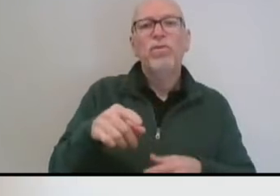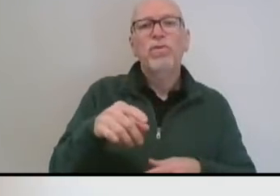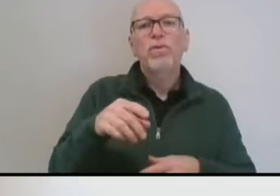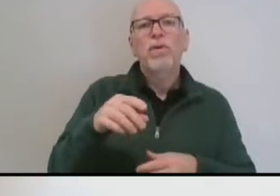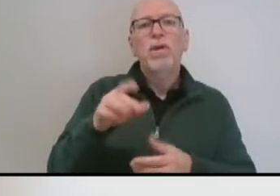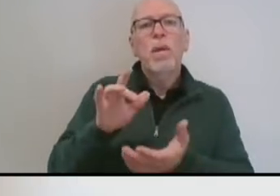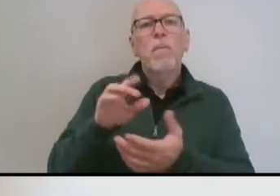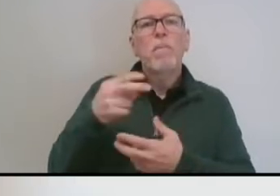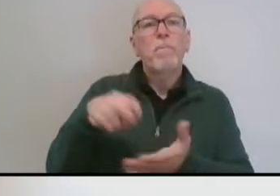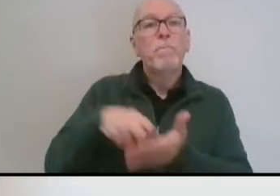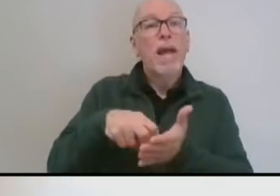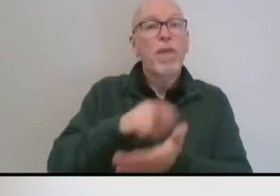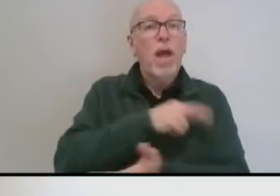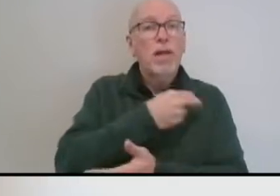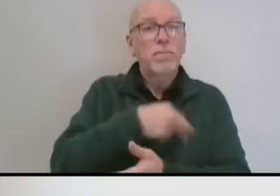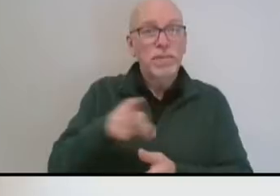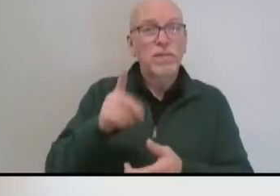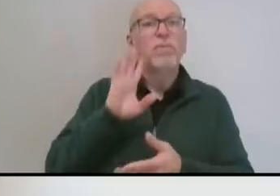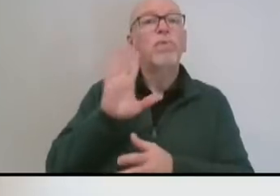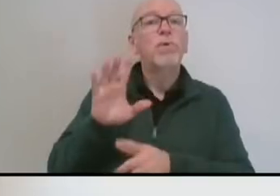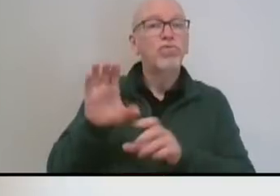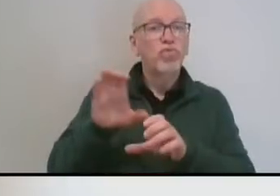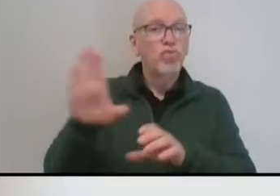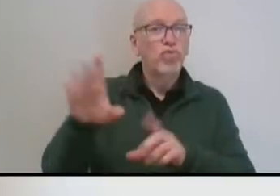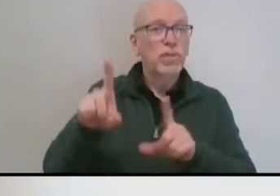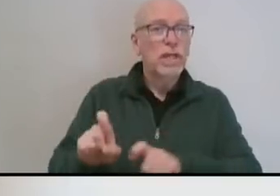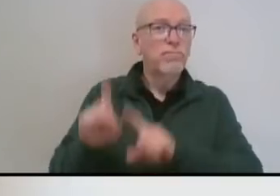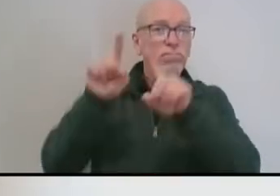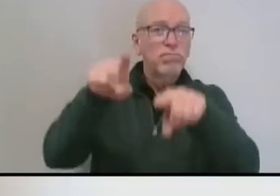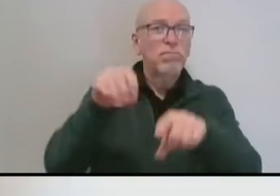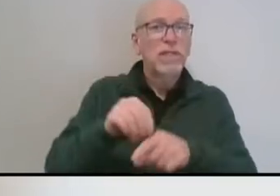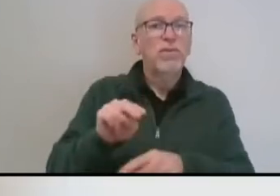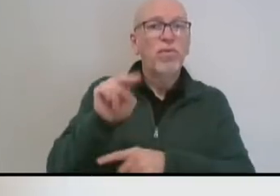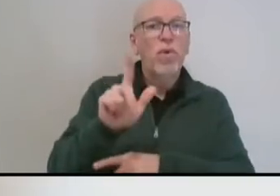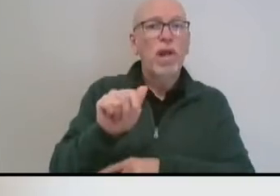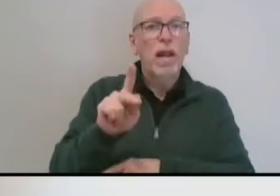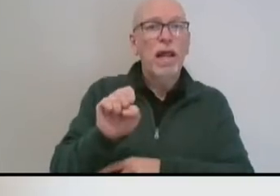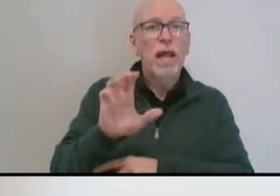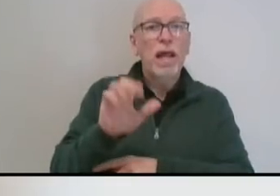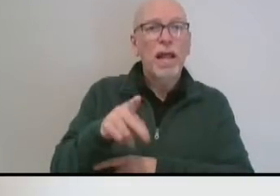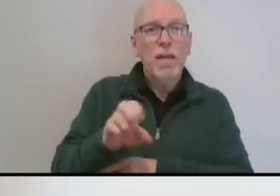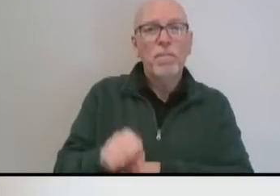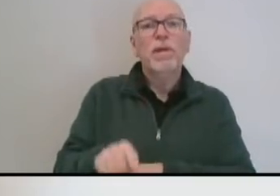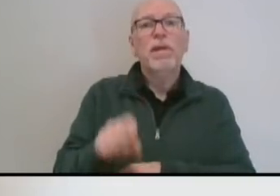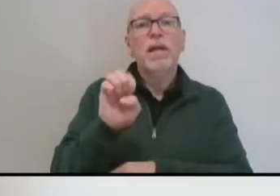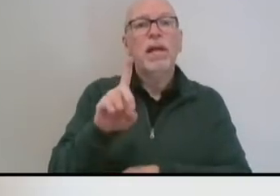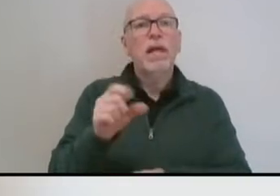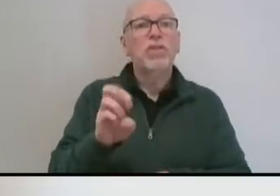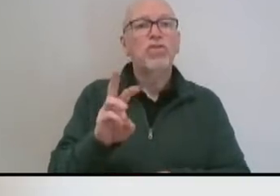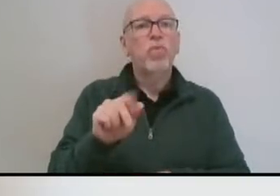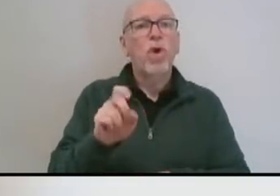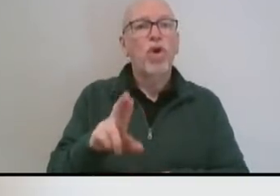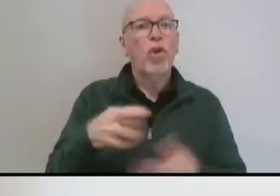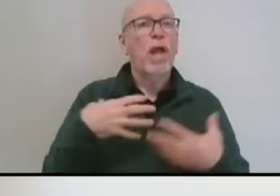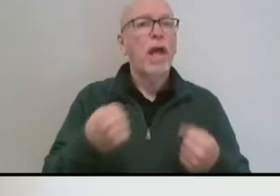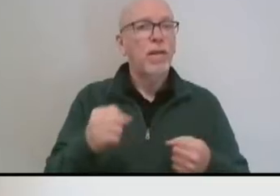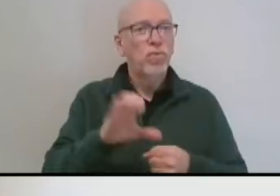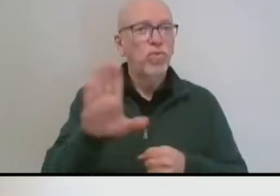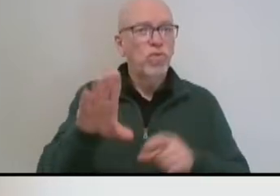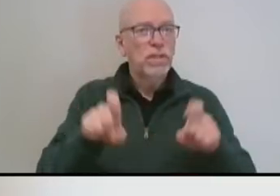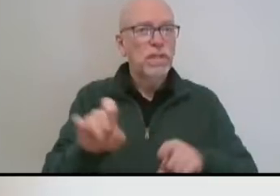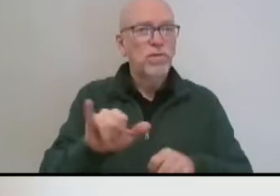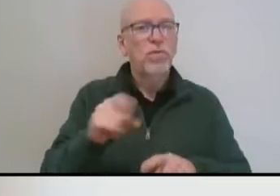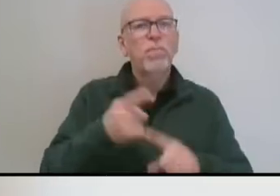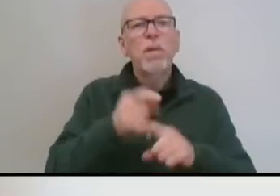Methodist hospitals continue to do drive-up testing there at their North Lake campus. Edgewater Health has continued to do testing, as well as a